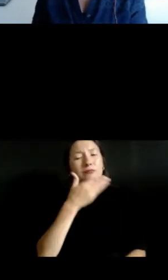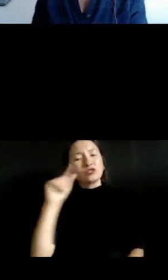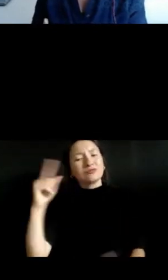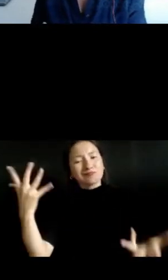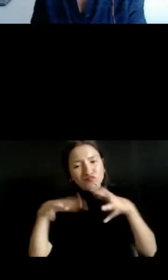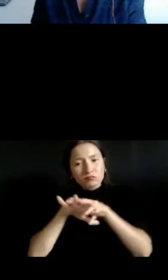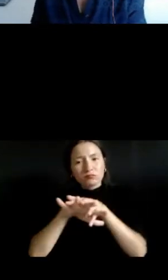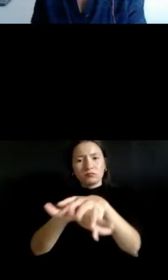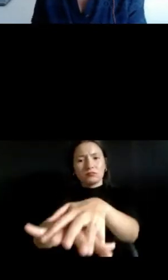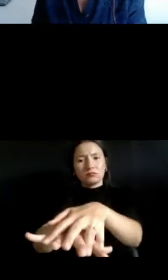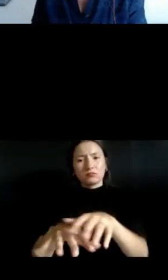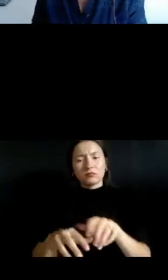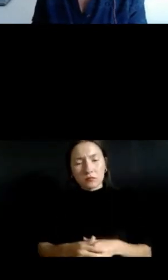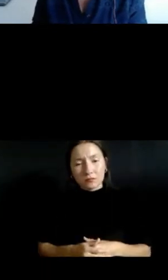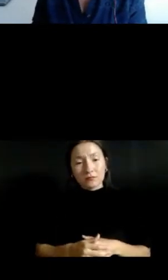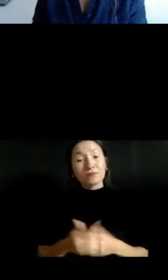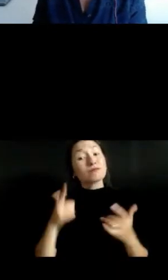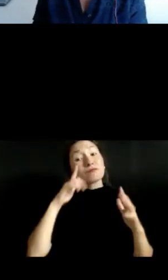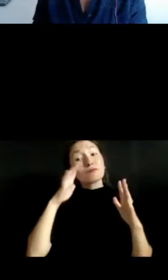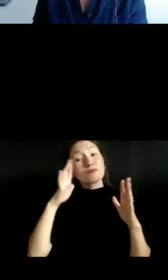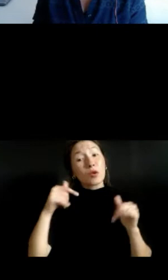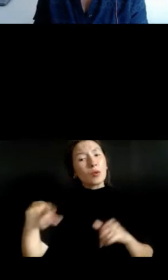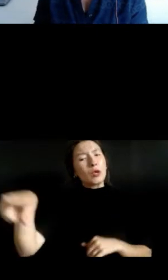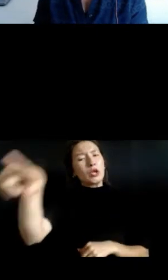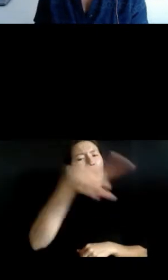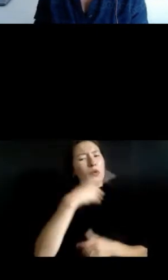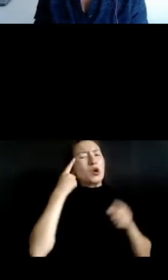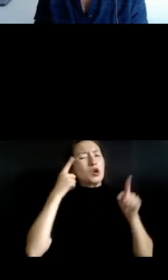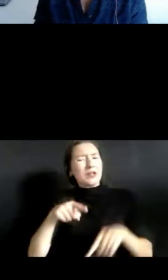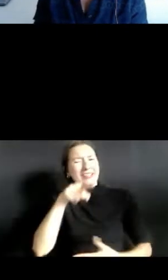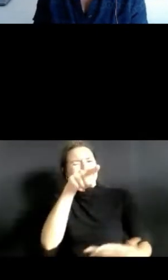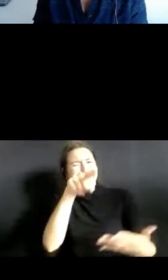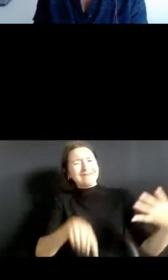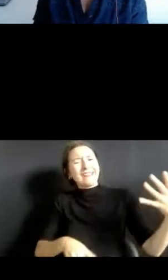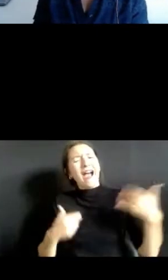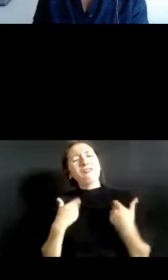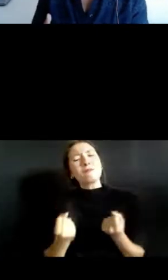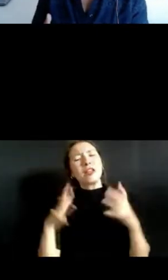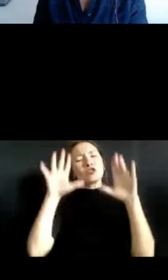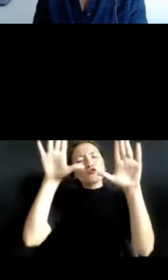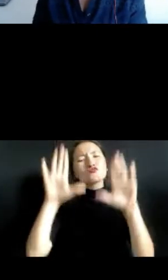accessibility features already available in tools, and I'm very hopeful that